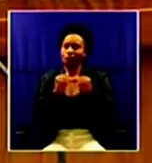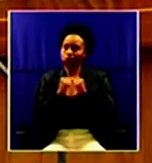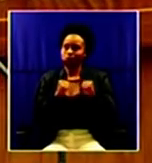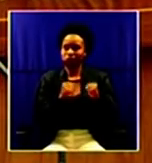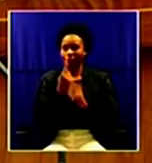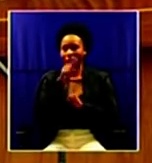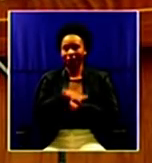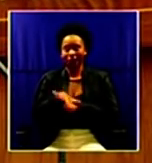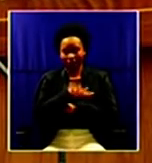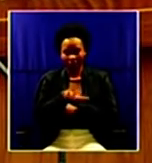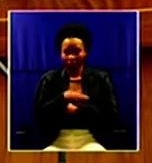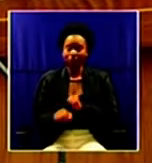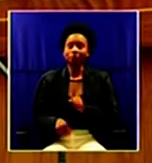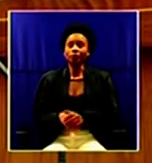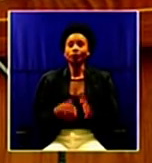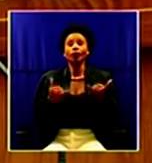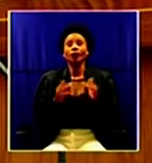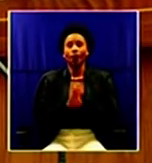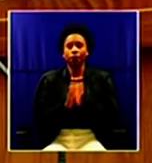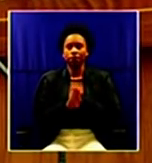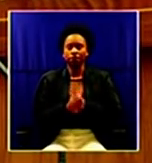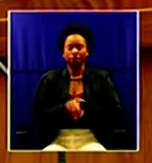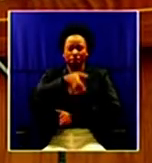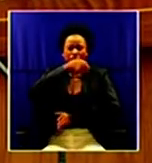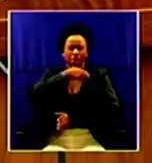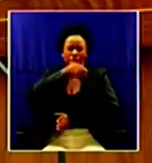the excessive alcohol consumption in our country